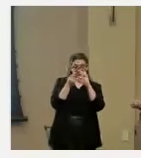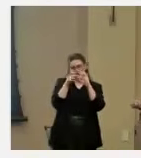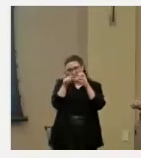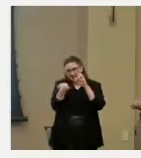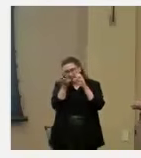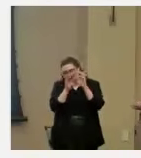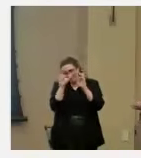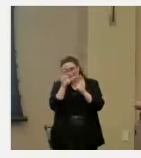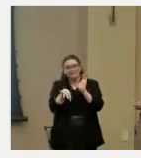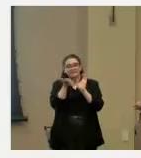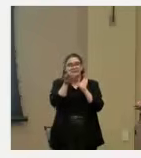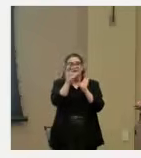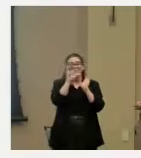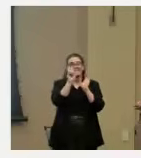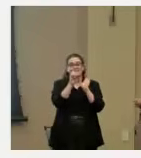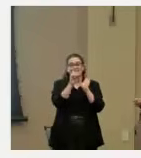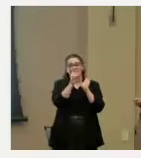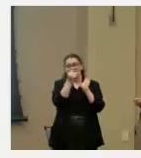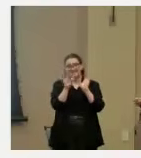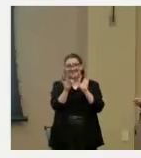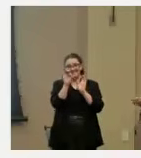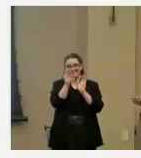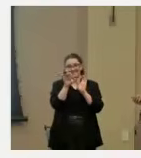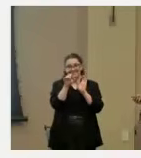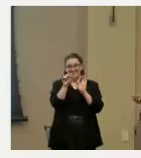only CD19 positive B cells.